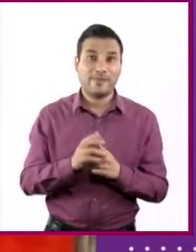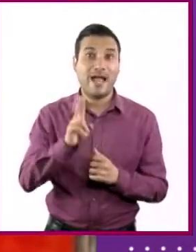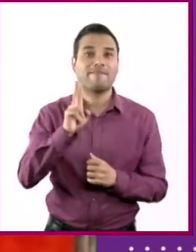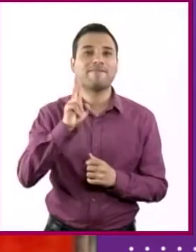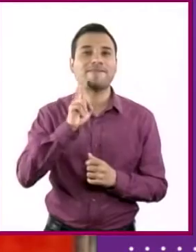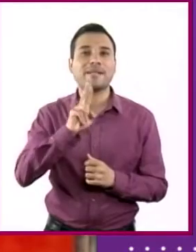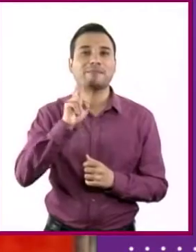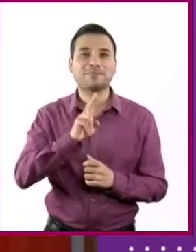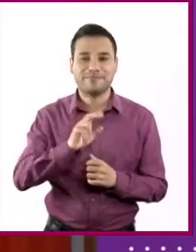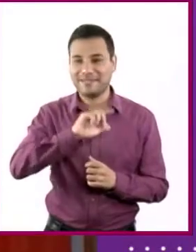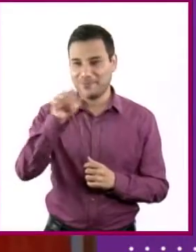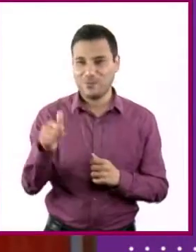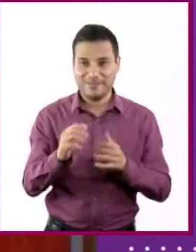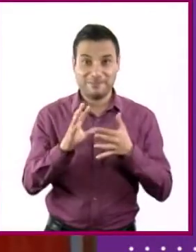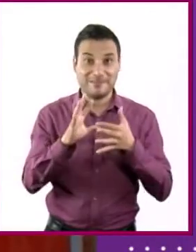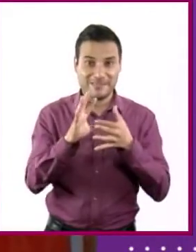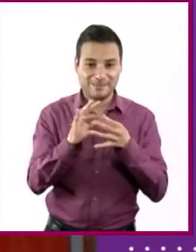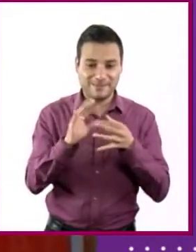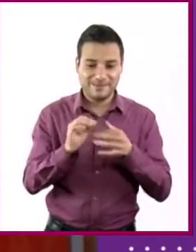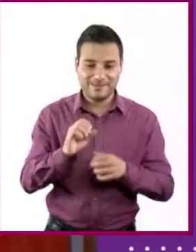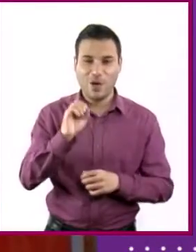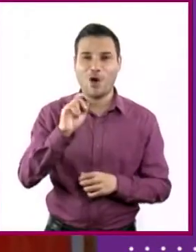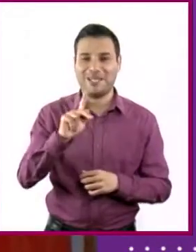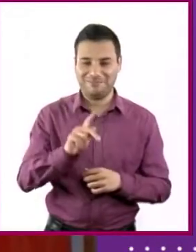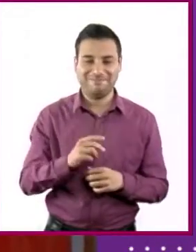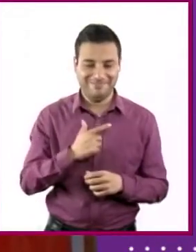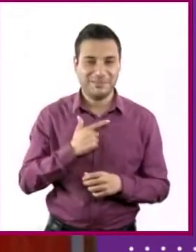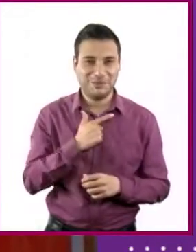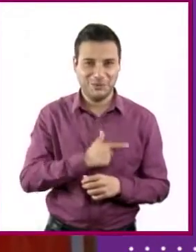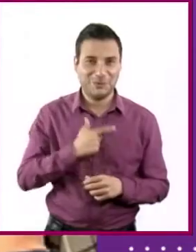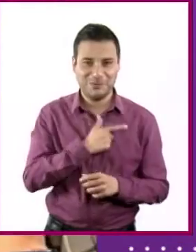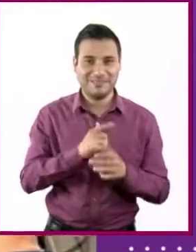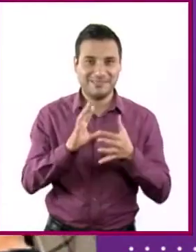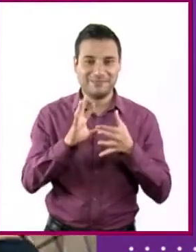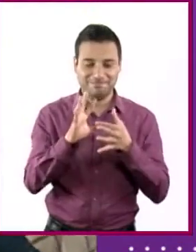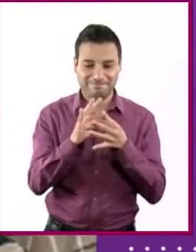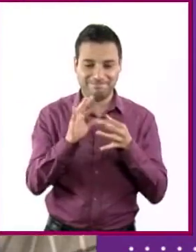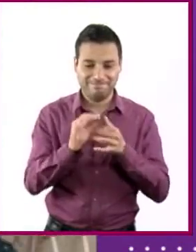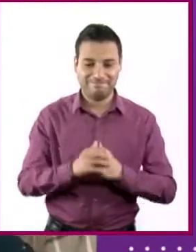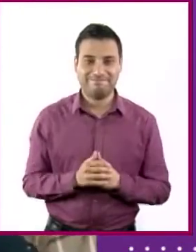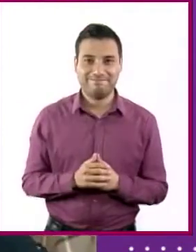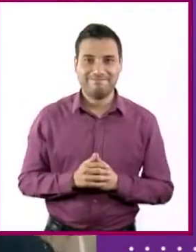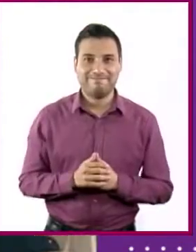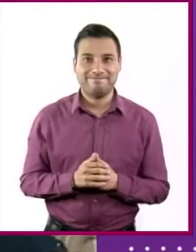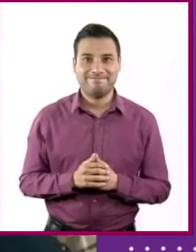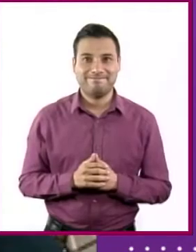hear them someday. Sure, it will be my pleasure.